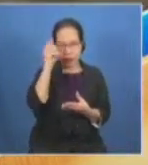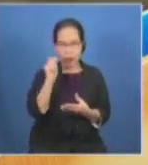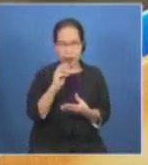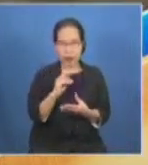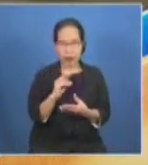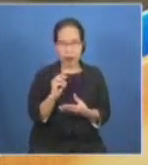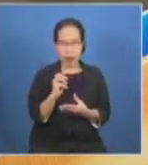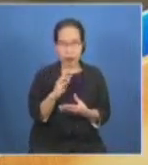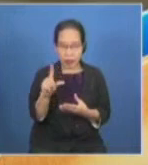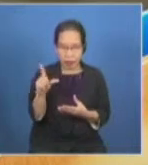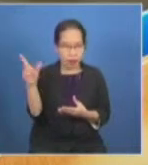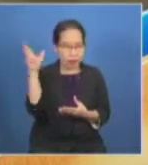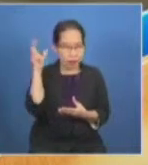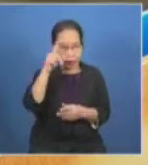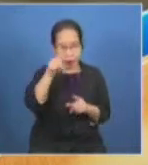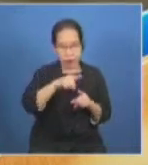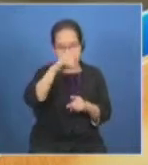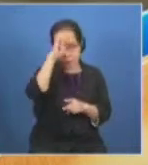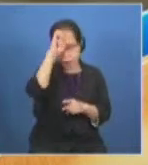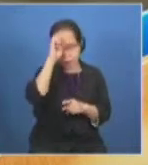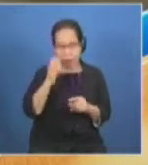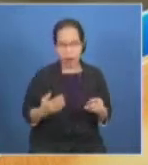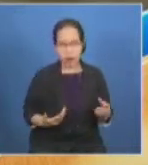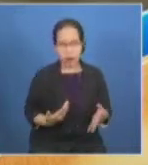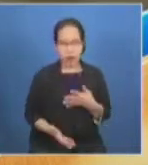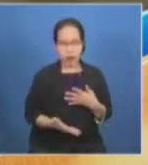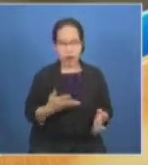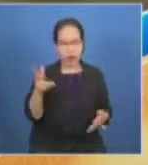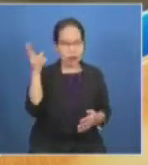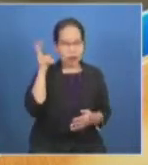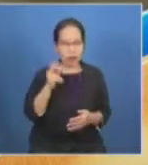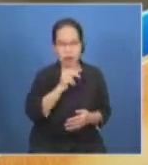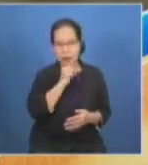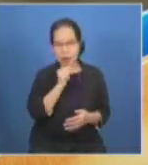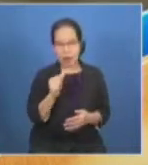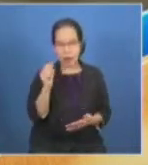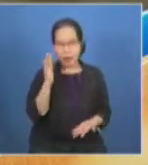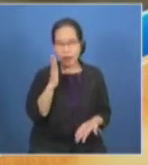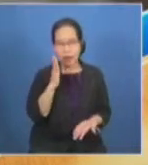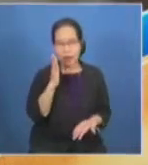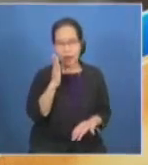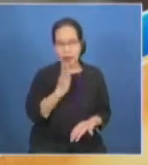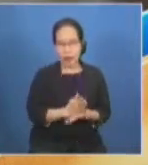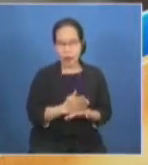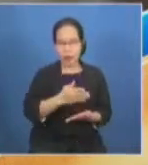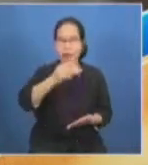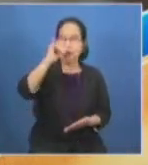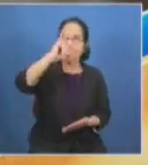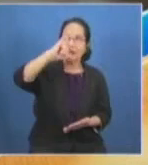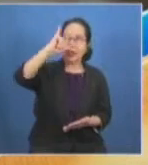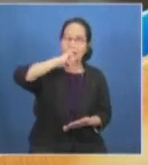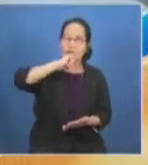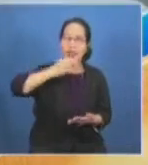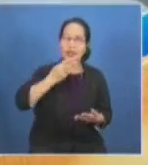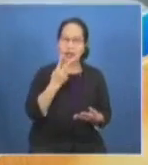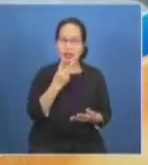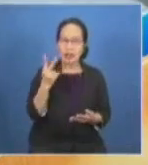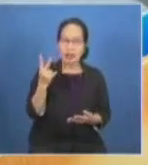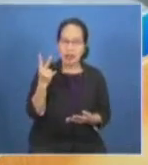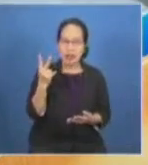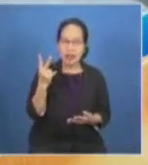My husband, Brother Arnel Canlas, was listening to Brother Eli, but while he was listening, he still could not quit drinking and